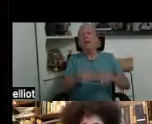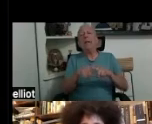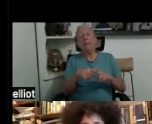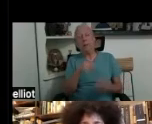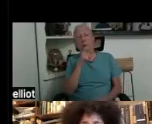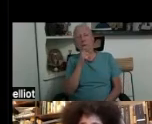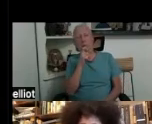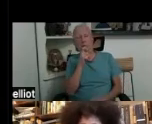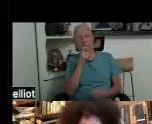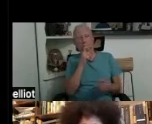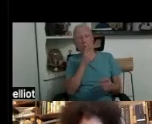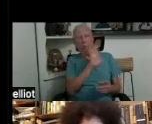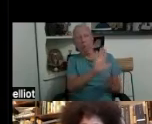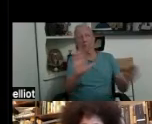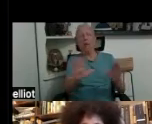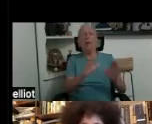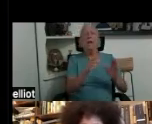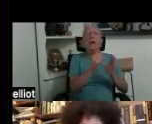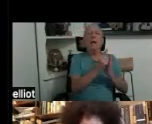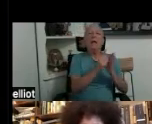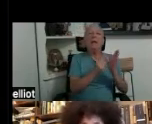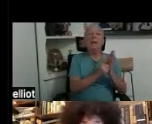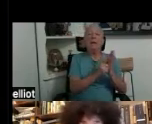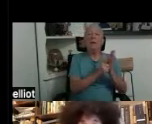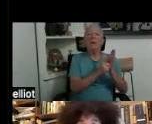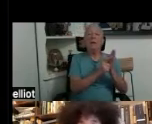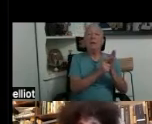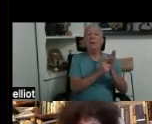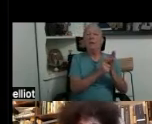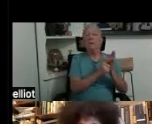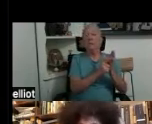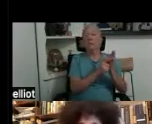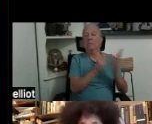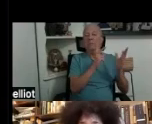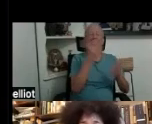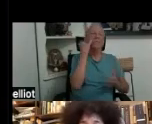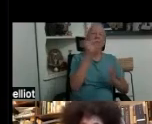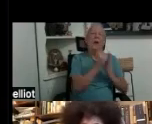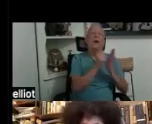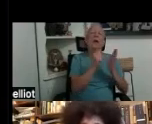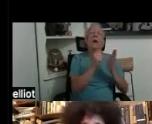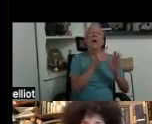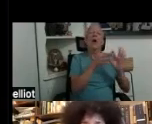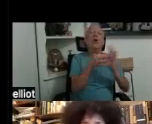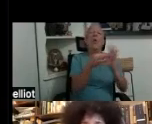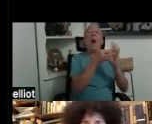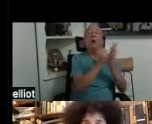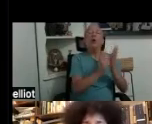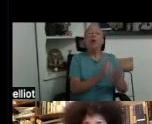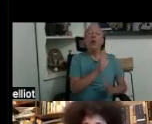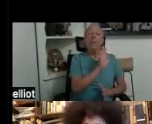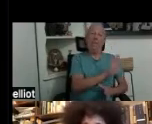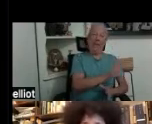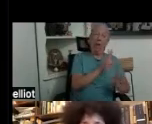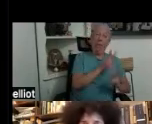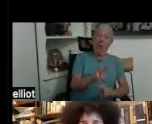to. If it's a legal entity, let's assume a cooperative attorney. For them, a cooperative is